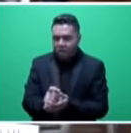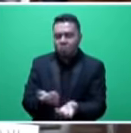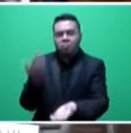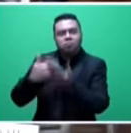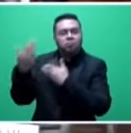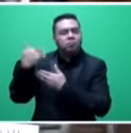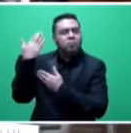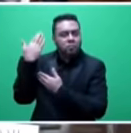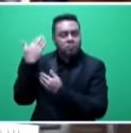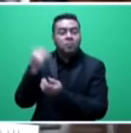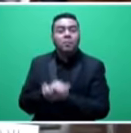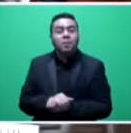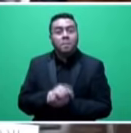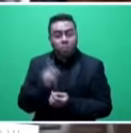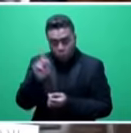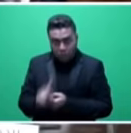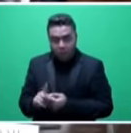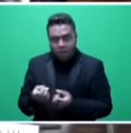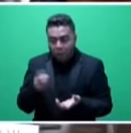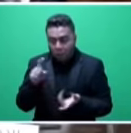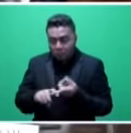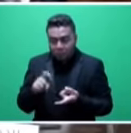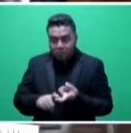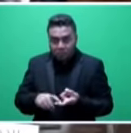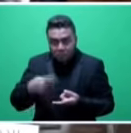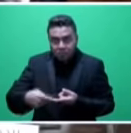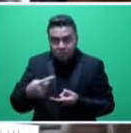past. Today, our public debt level has